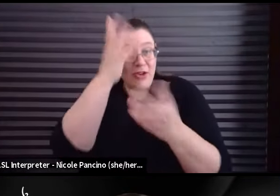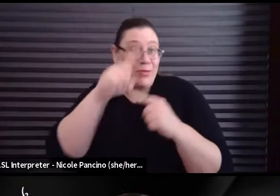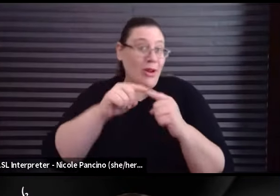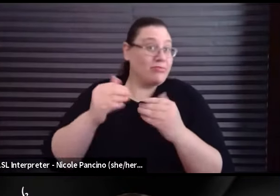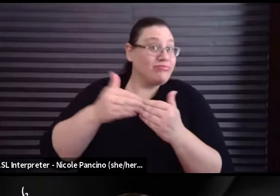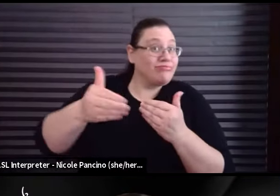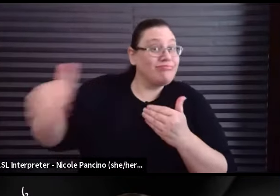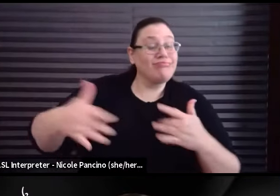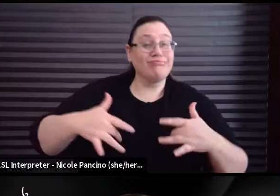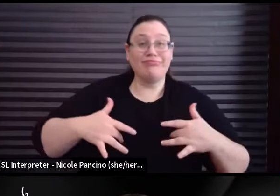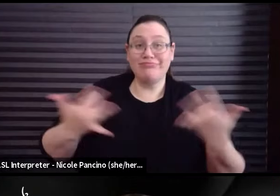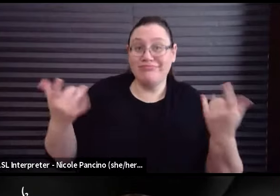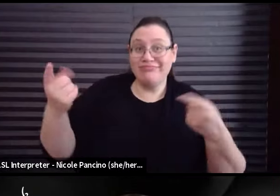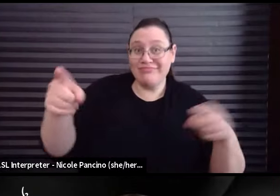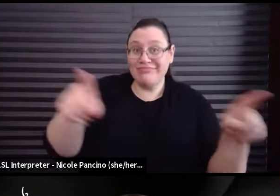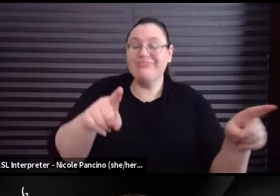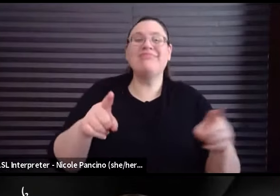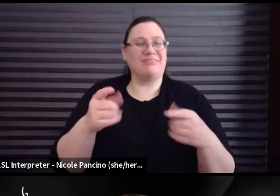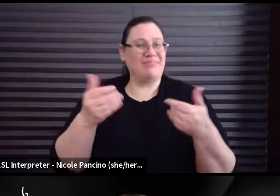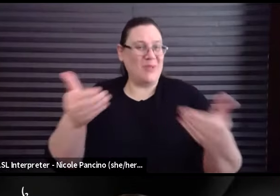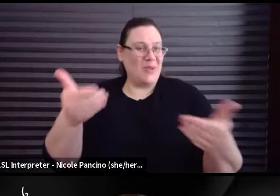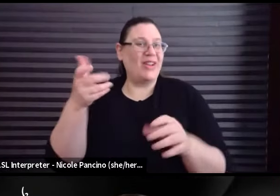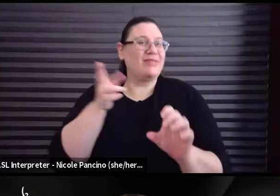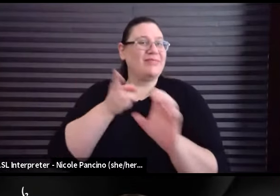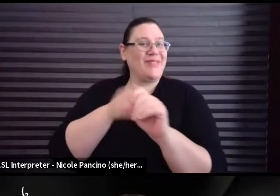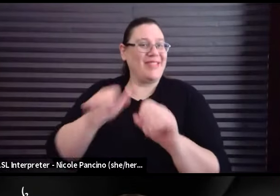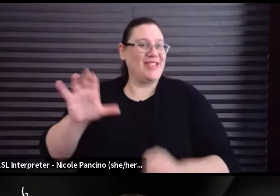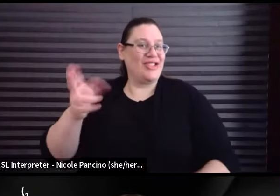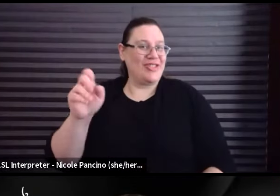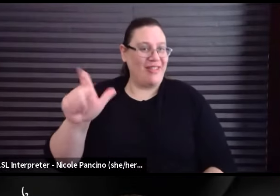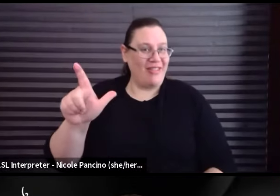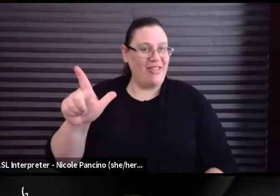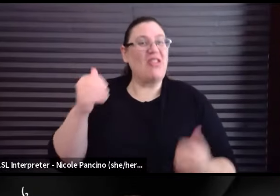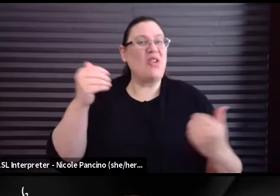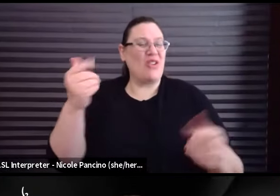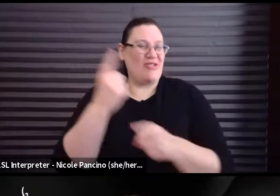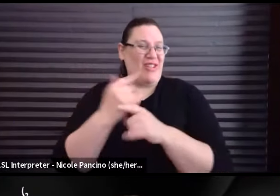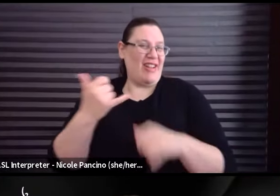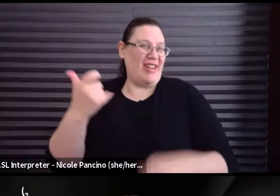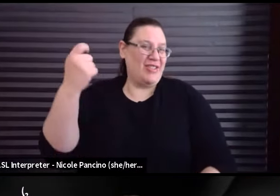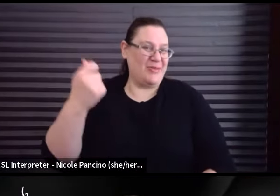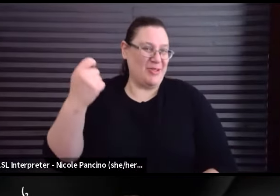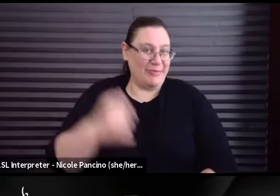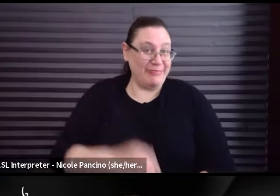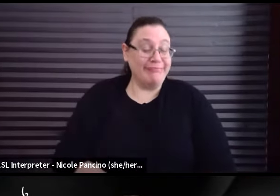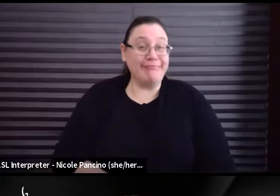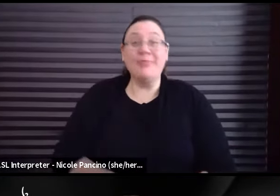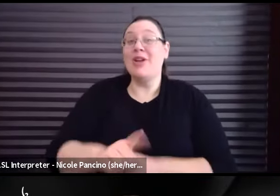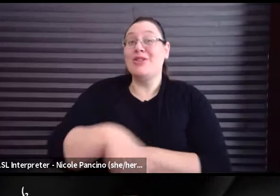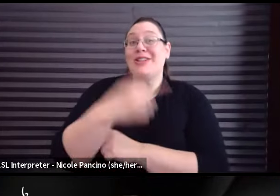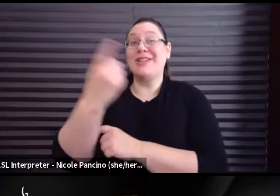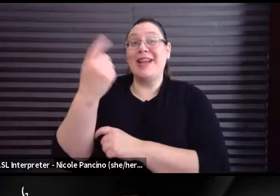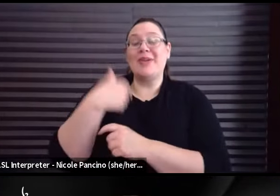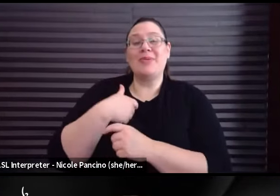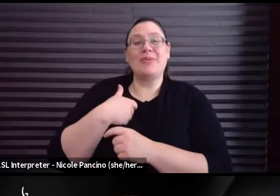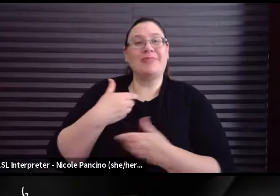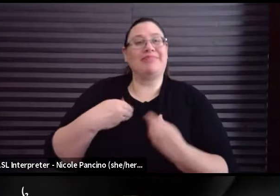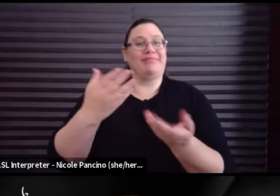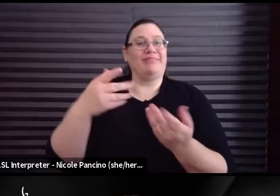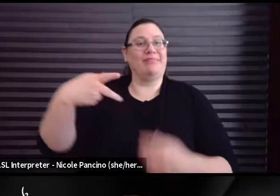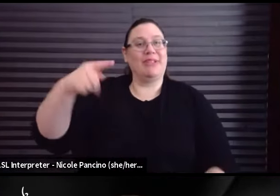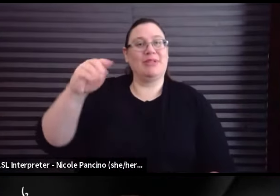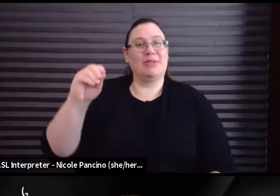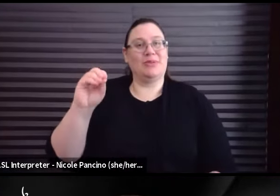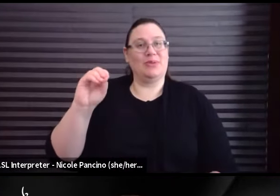we invite you to subscribe to this channel. You can go ahead and do that right now. Today, we present the President's Task Force on Education,